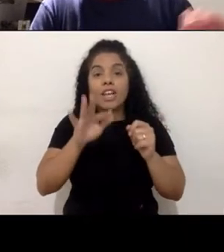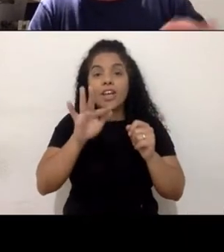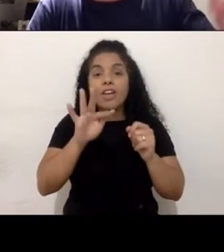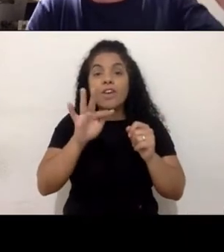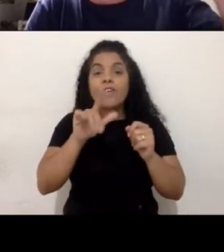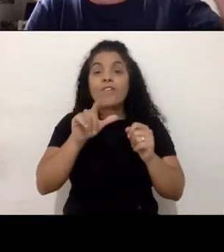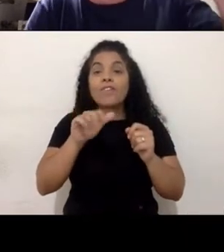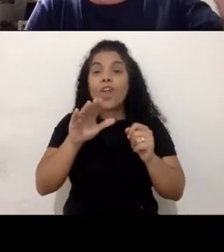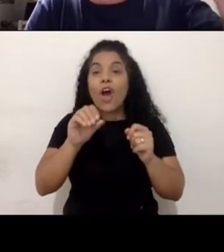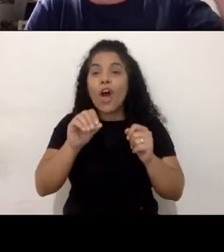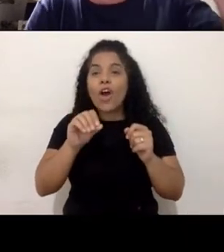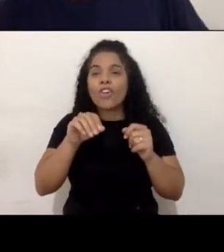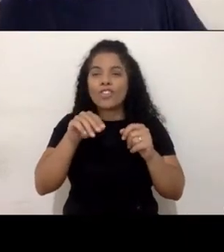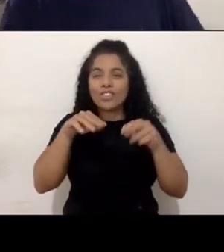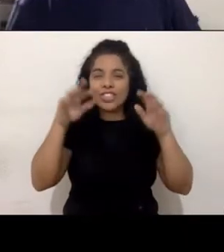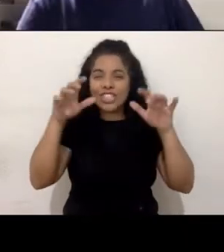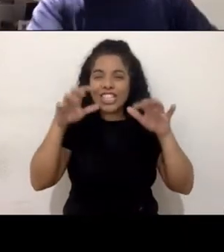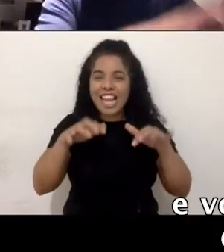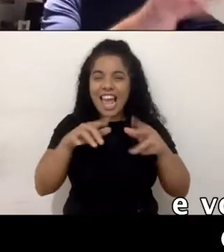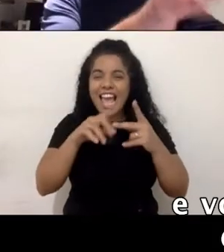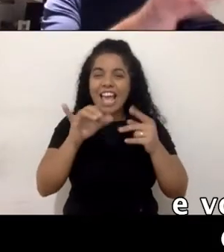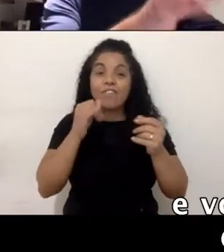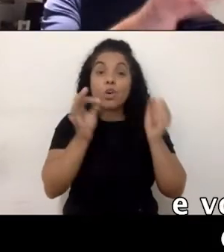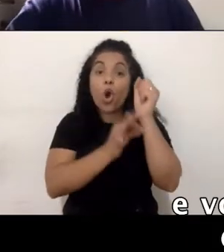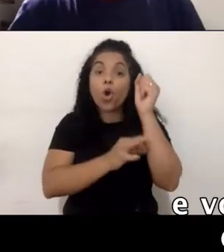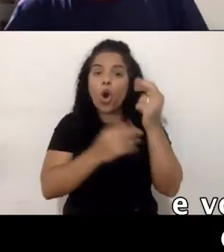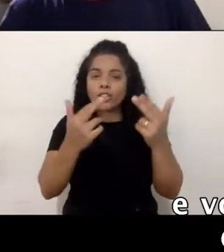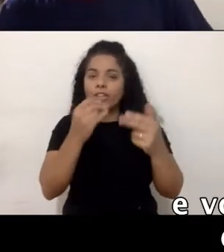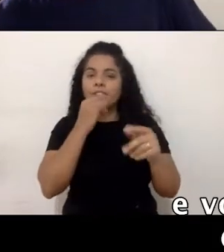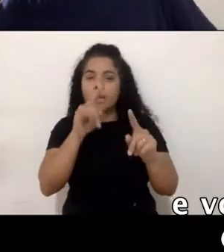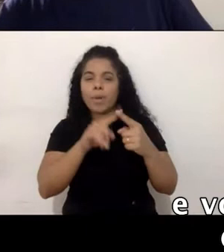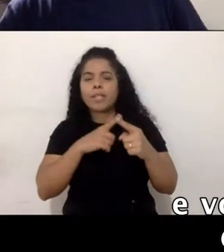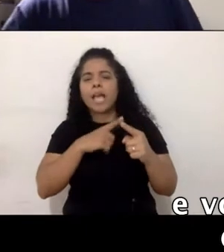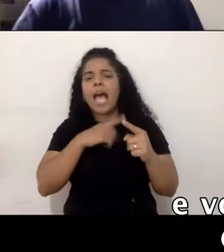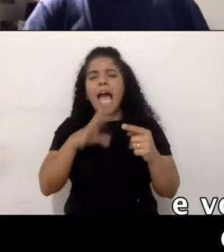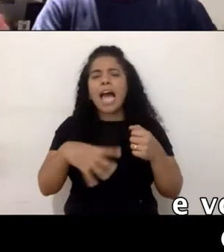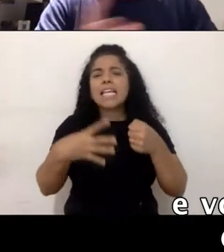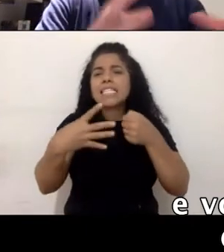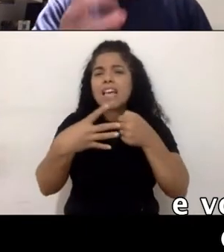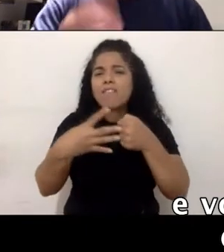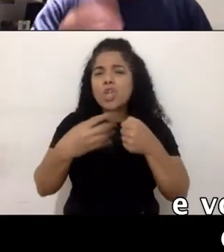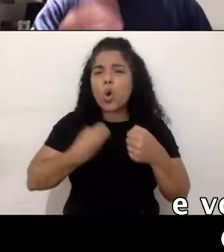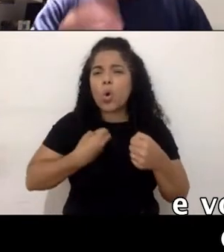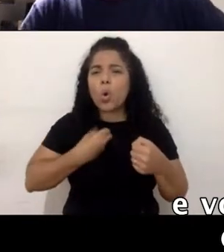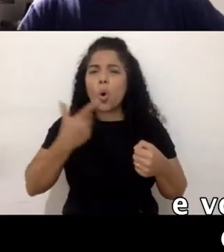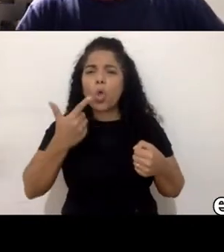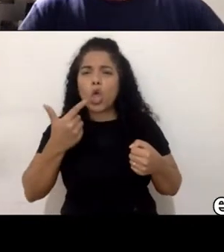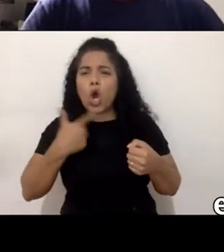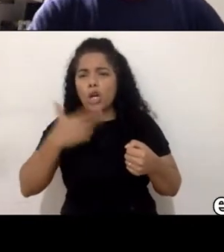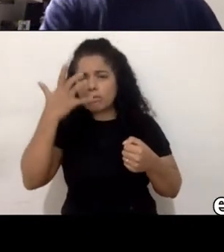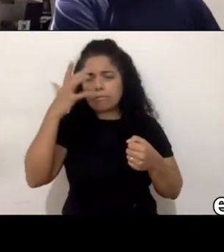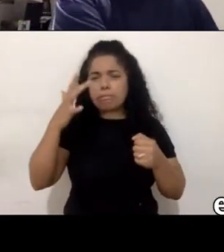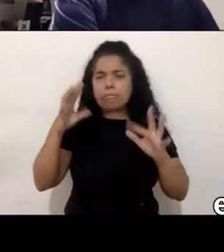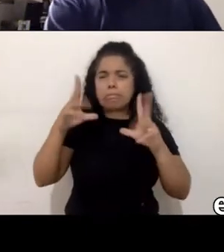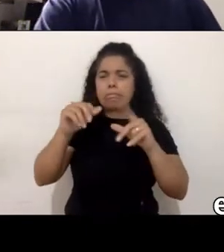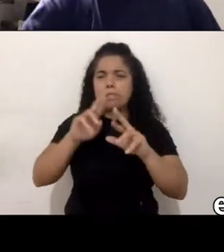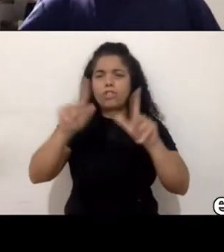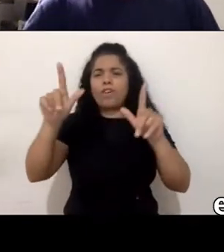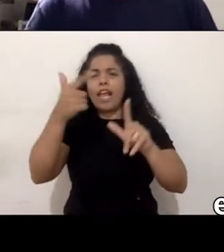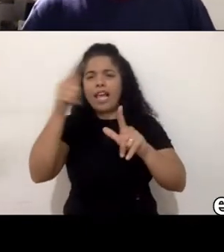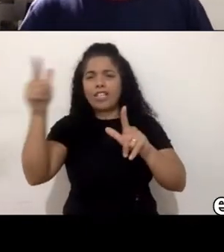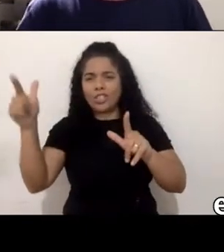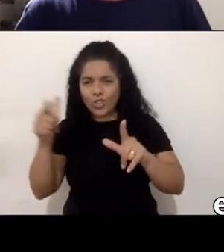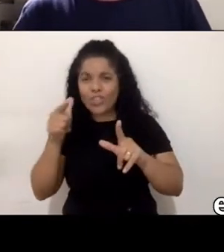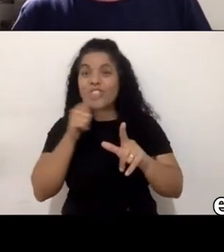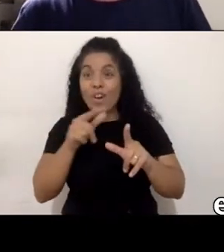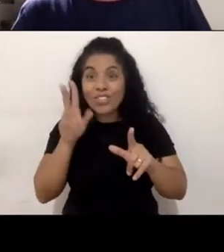number 12, say, which is a bit different and from the other environments and causes inconsistency and causes problems for the continuous delivery